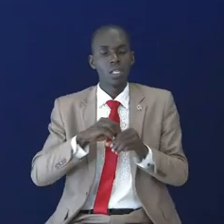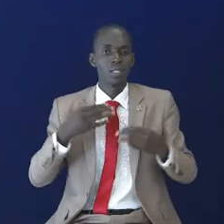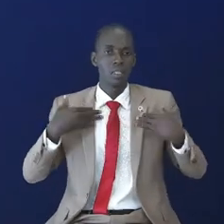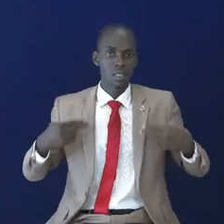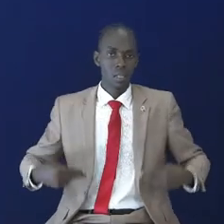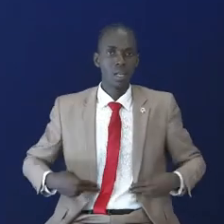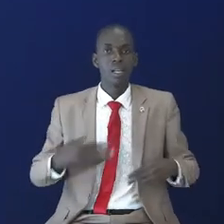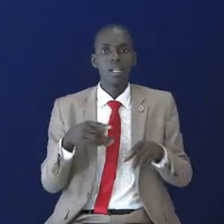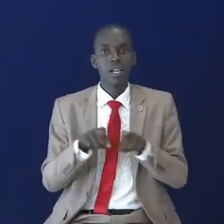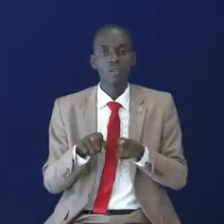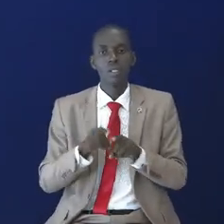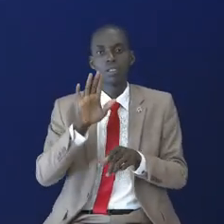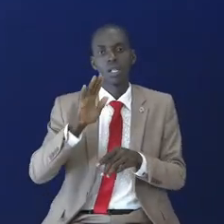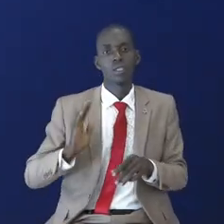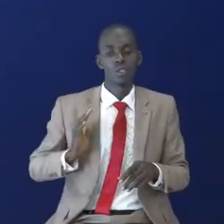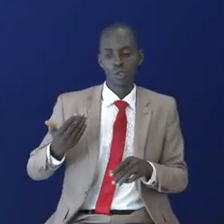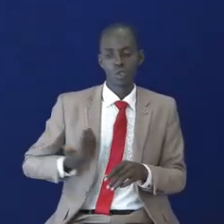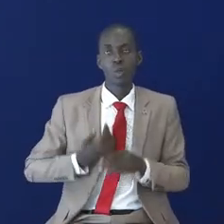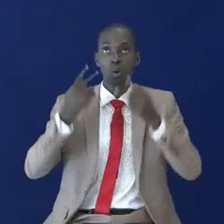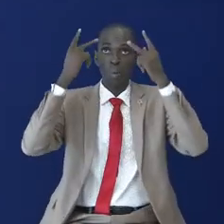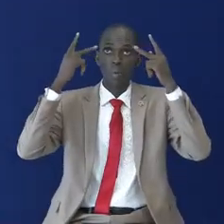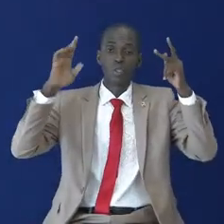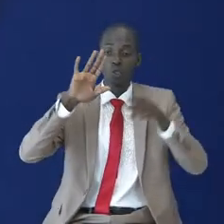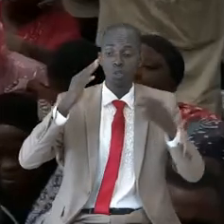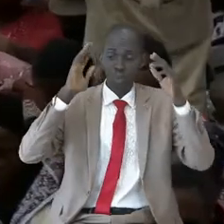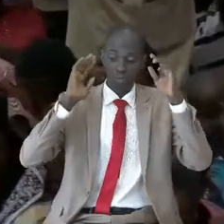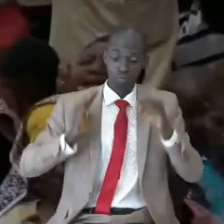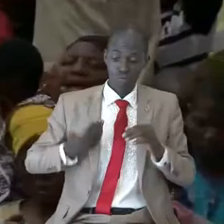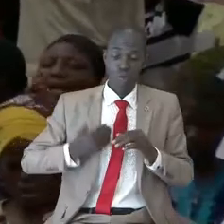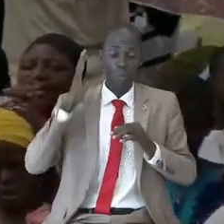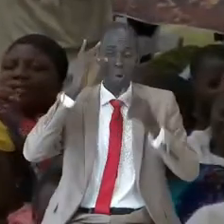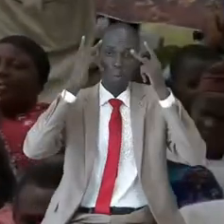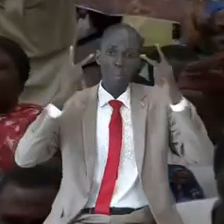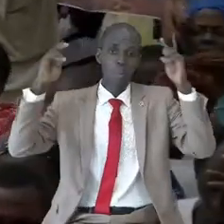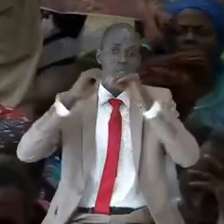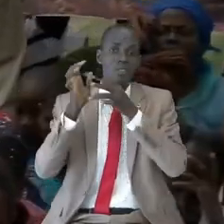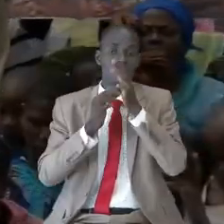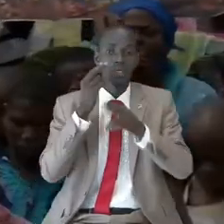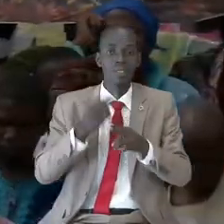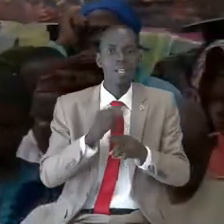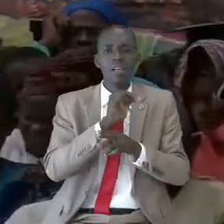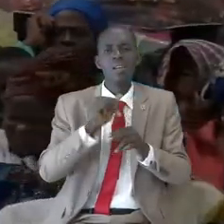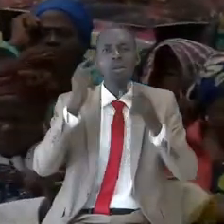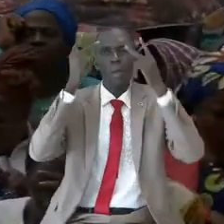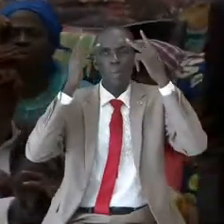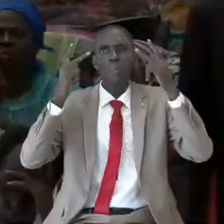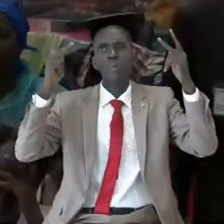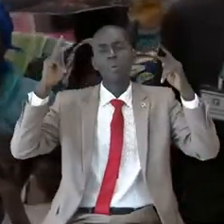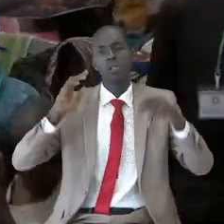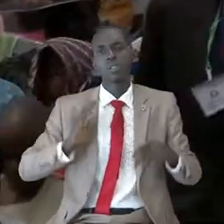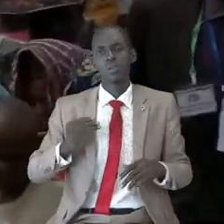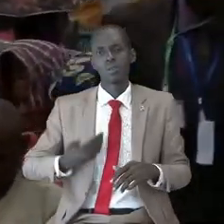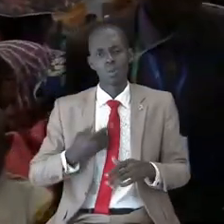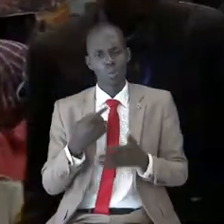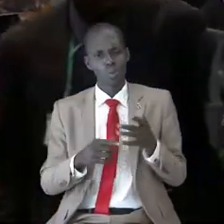soul prospereth. Your soul will prosper. A prospering soul. What kind of soul is like? Is